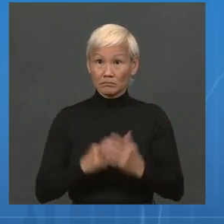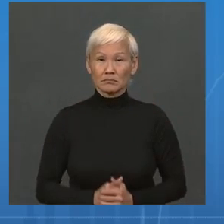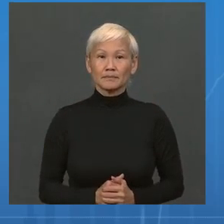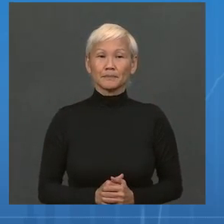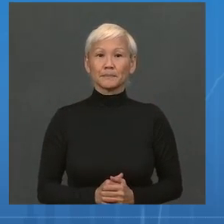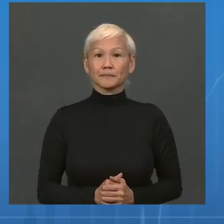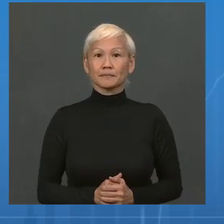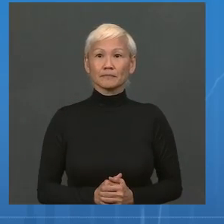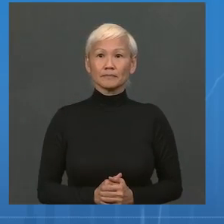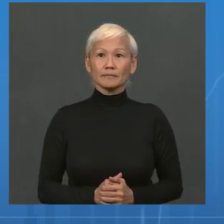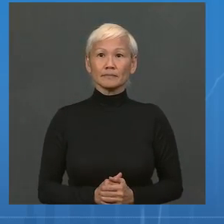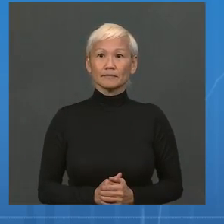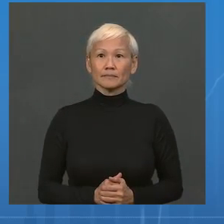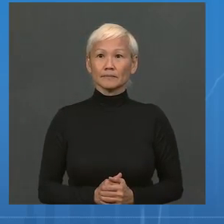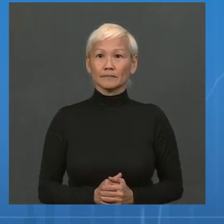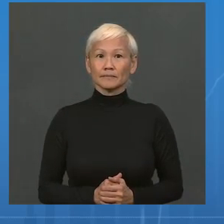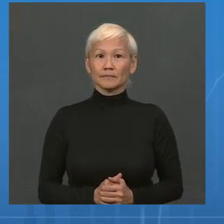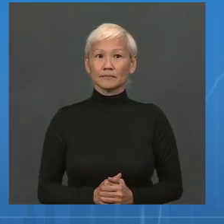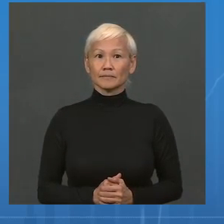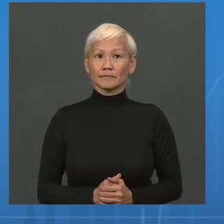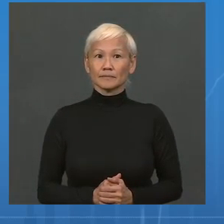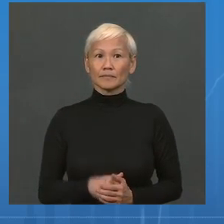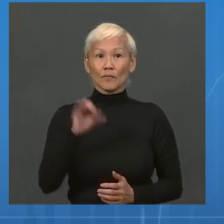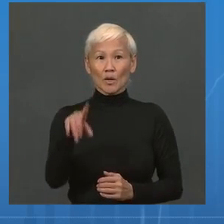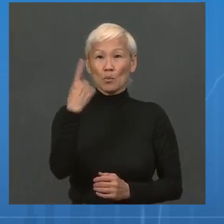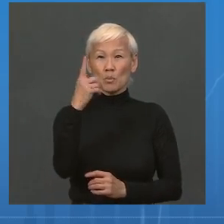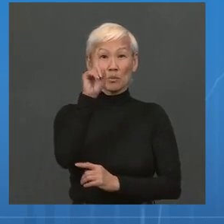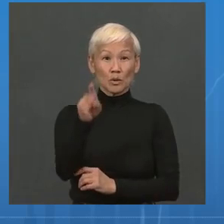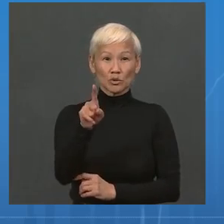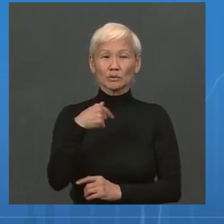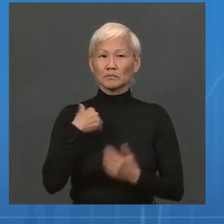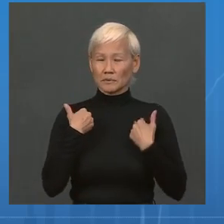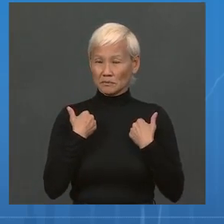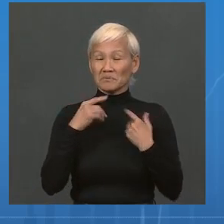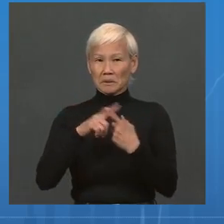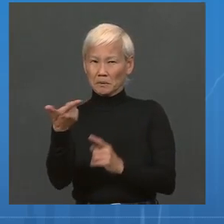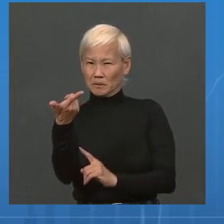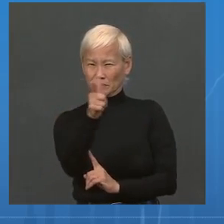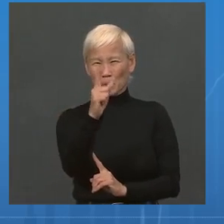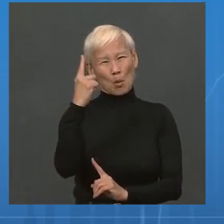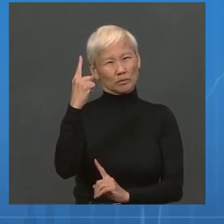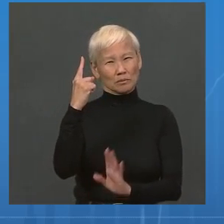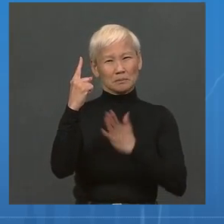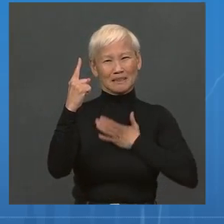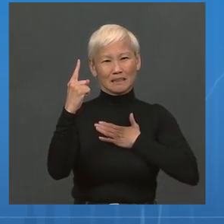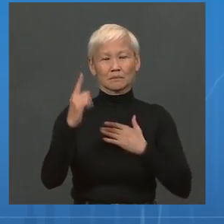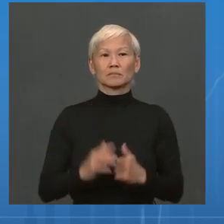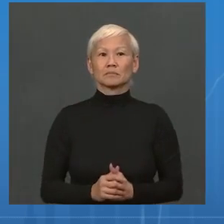Thanks, Jeff. Keep your questions to one question. Aaron Billups, Spectrum News.